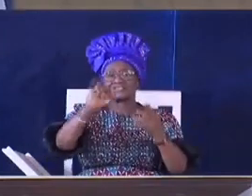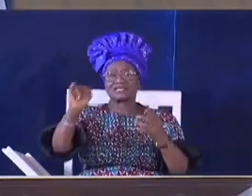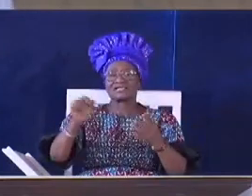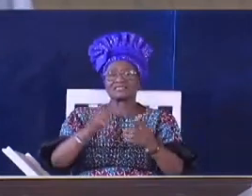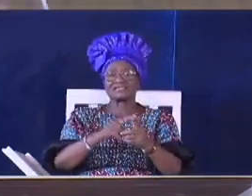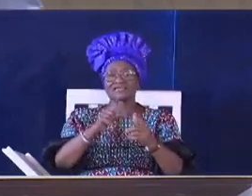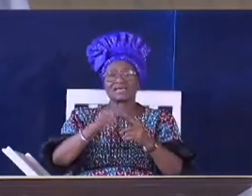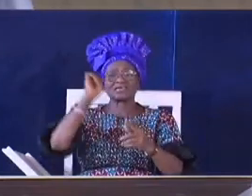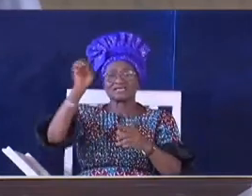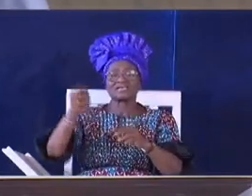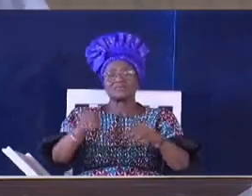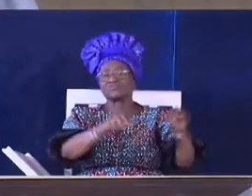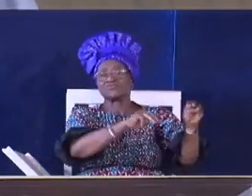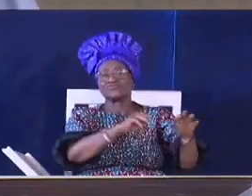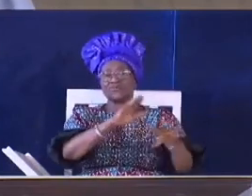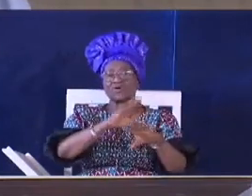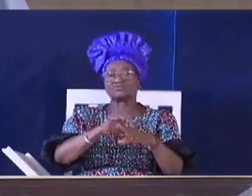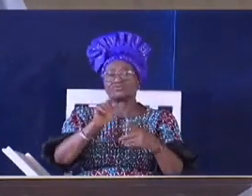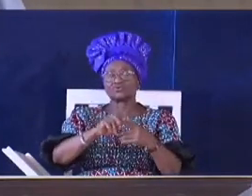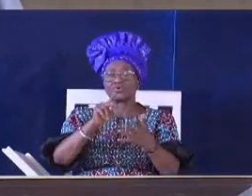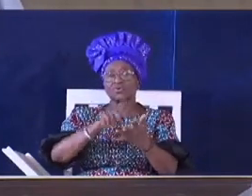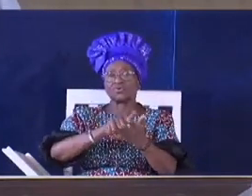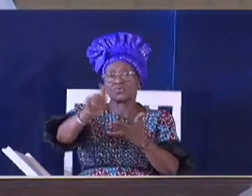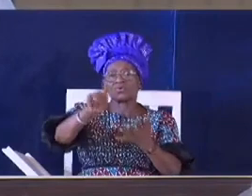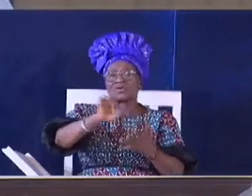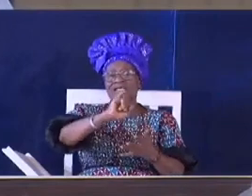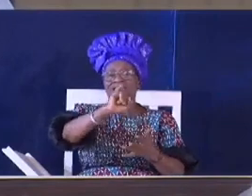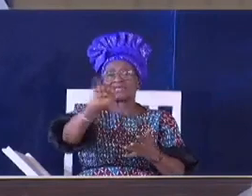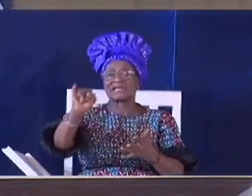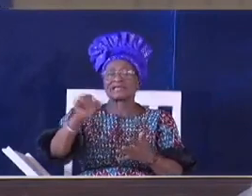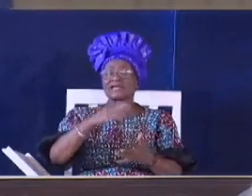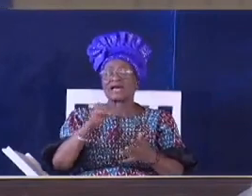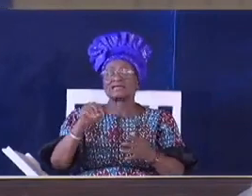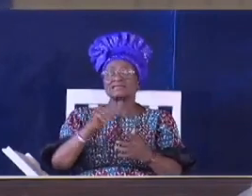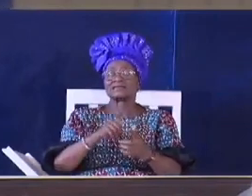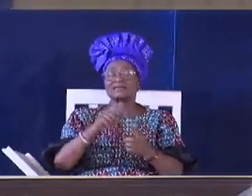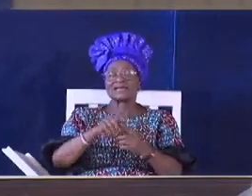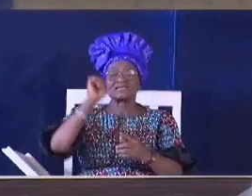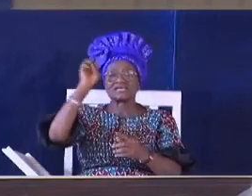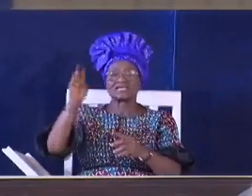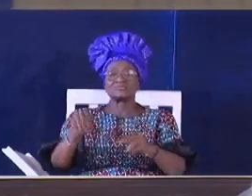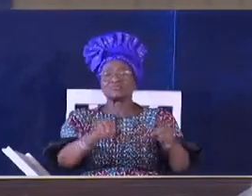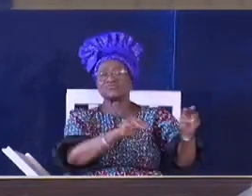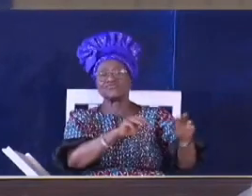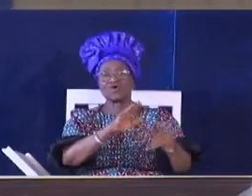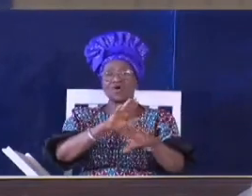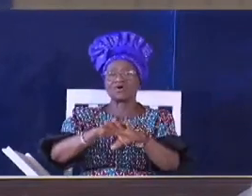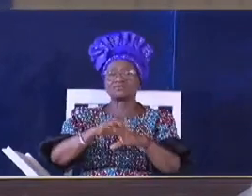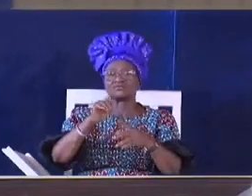on to killing, and then he moves on to destroying.